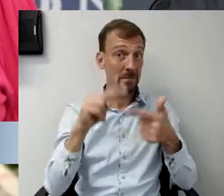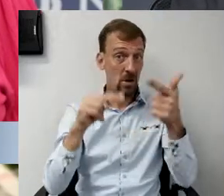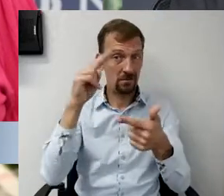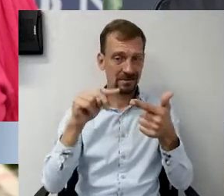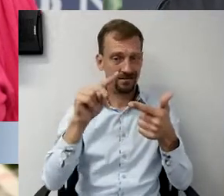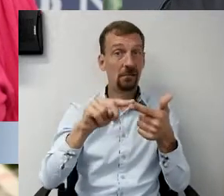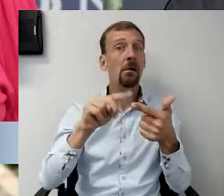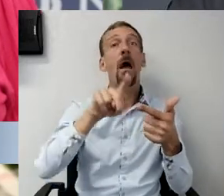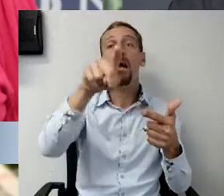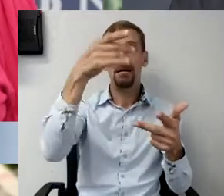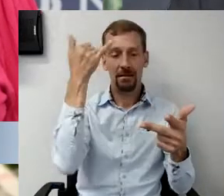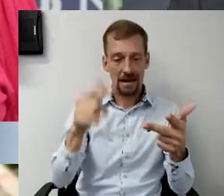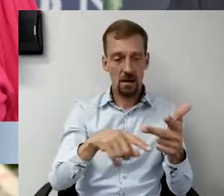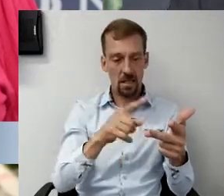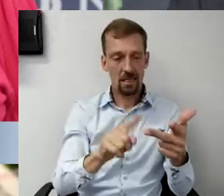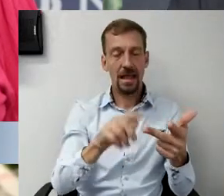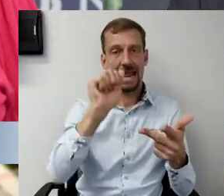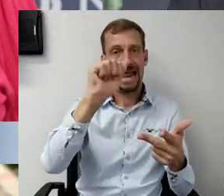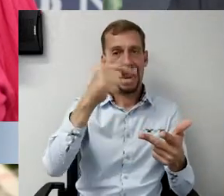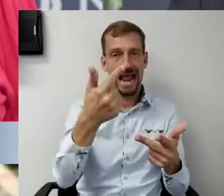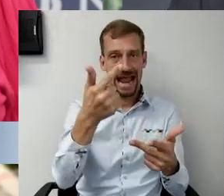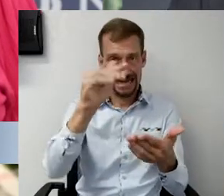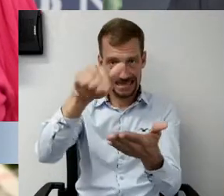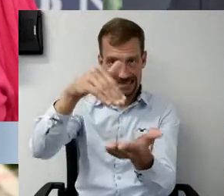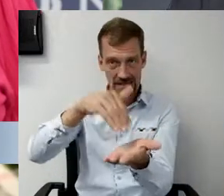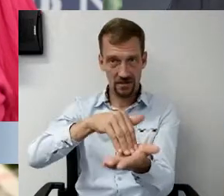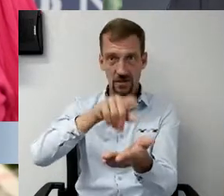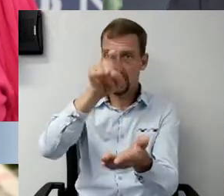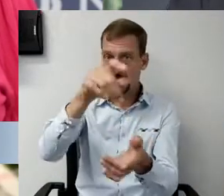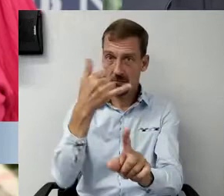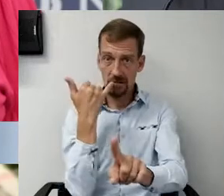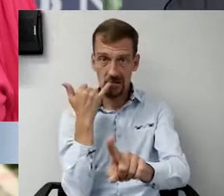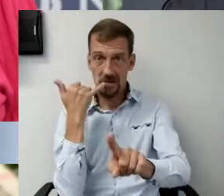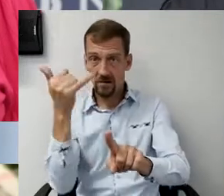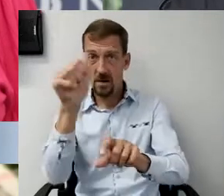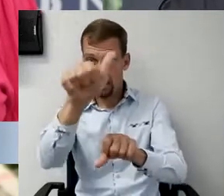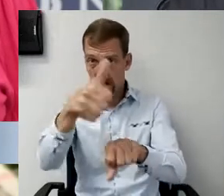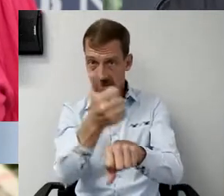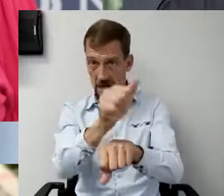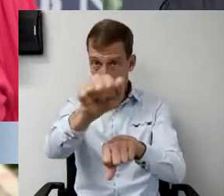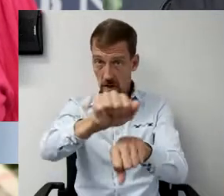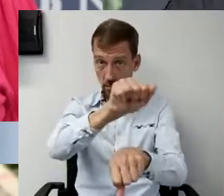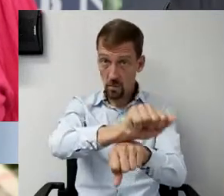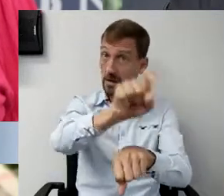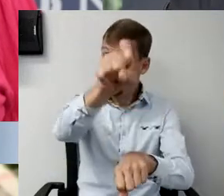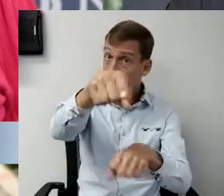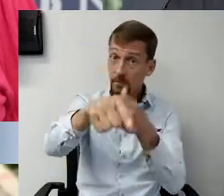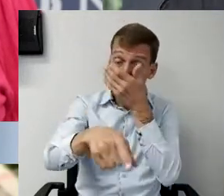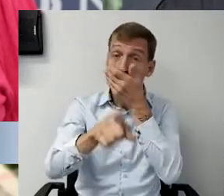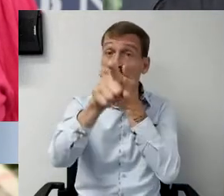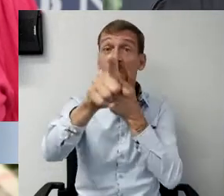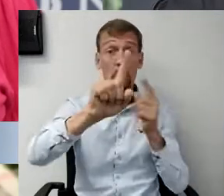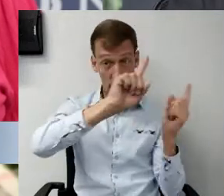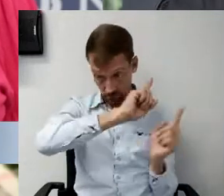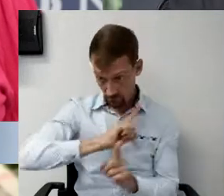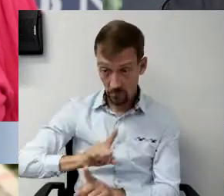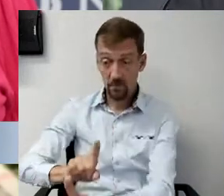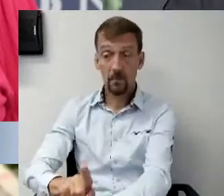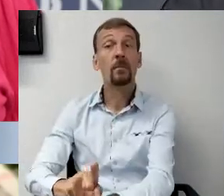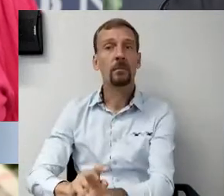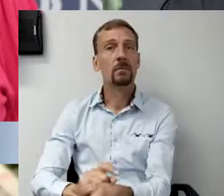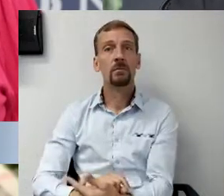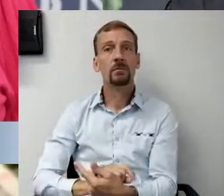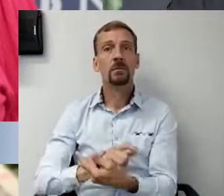Ag Center. It is by appointment, so you have to call and get an appointment, and you go there, and you